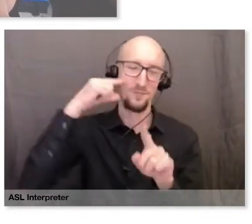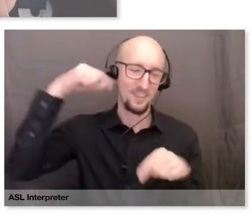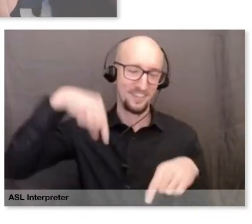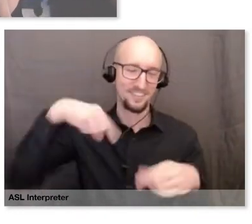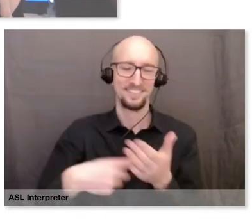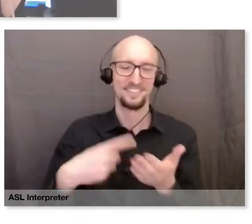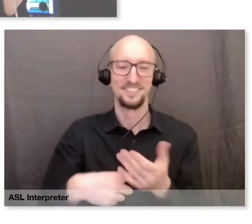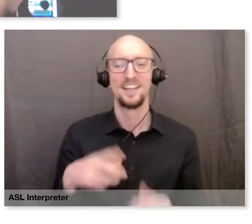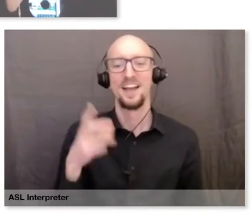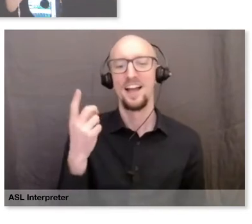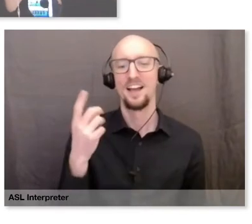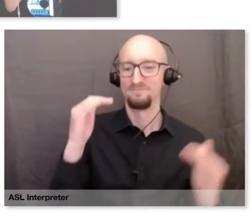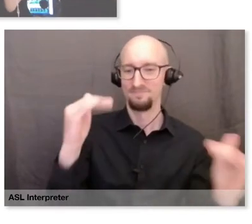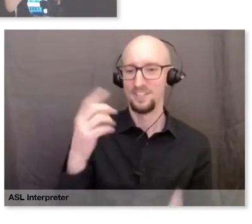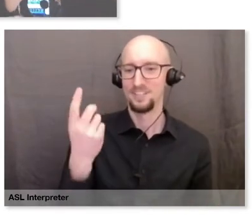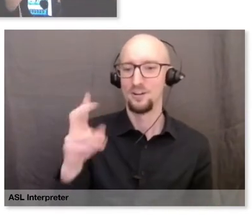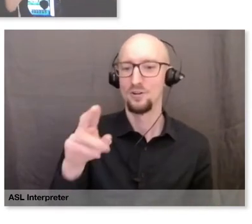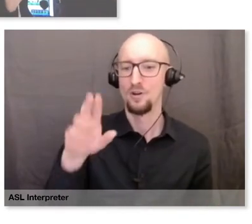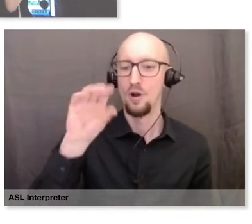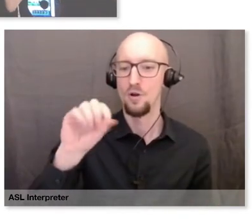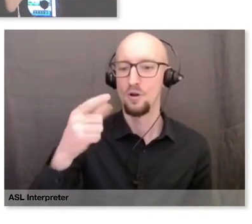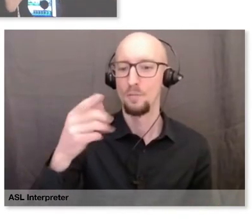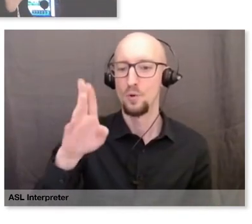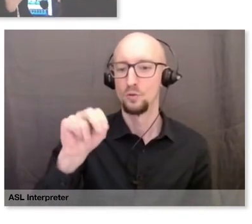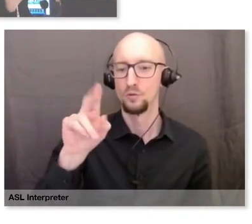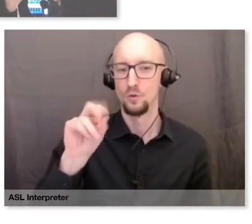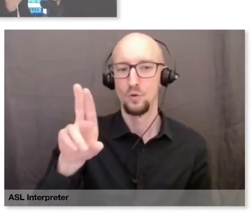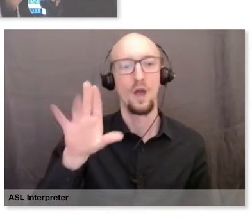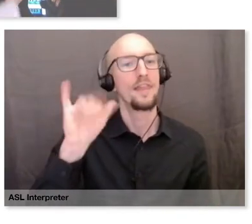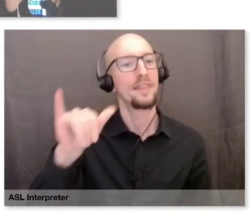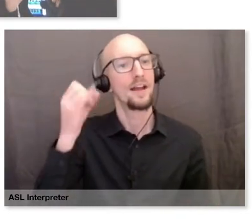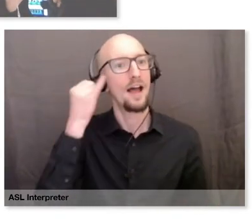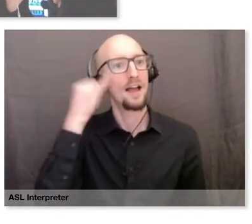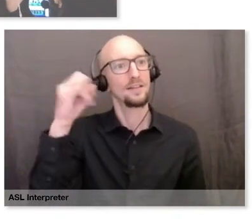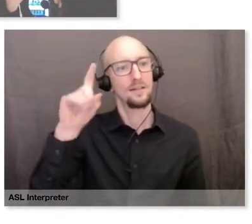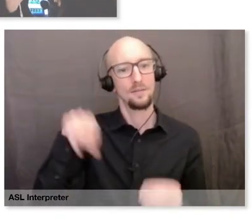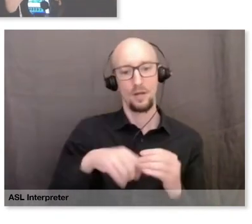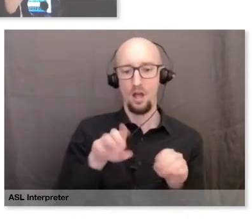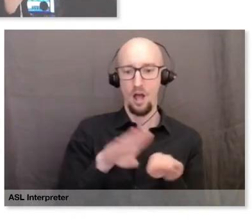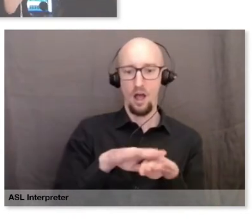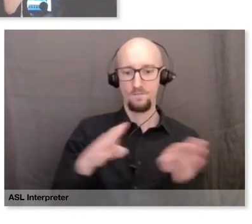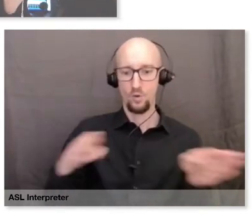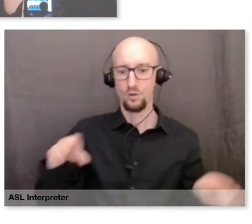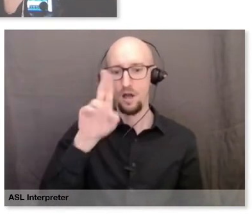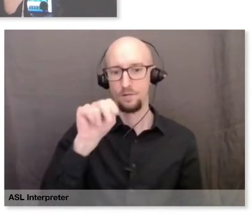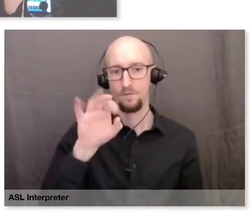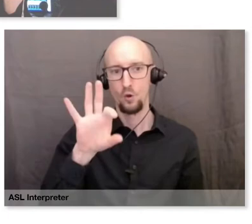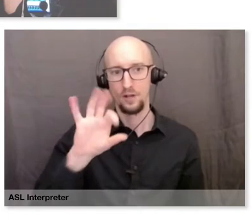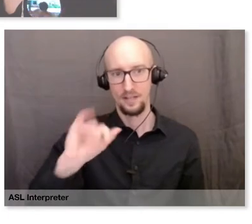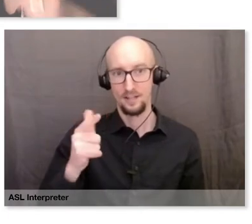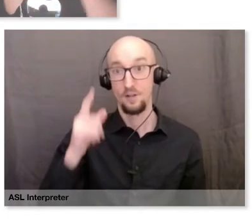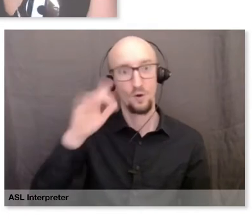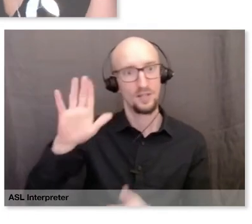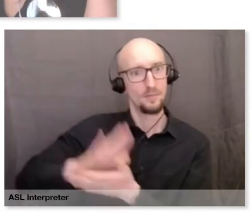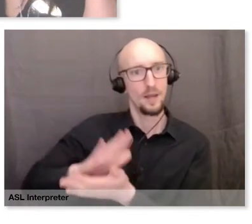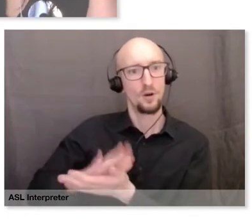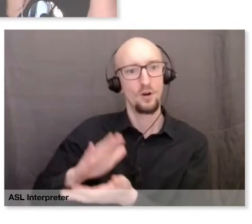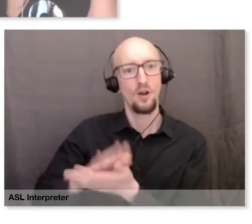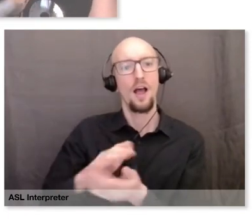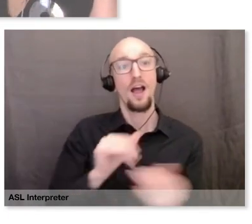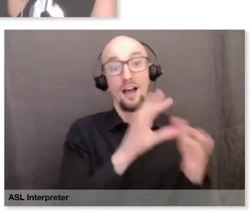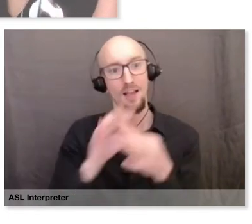Dr. Ogbunu took the analytic of unfolding in his paper and really ran with it, making first the connection to protein folding and